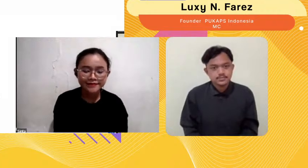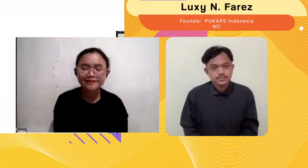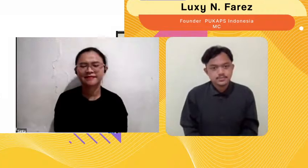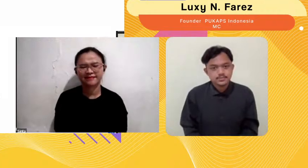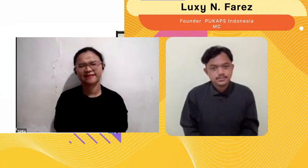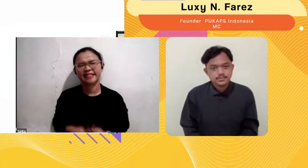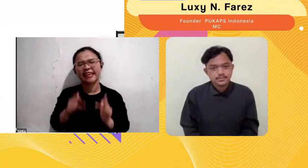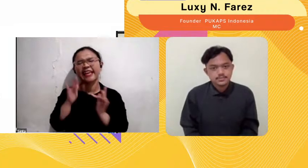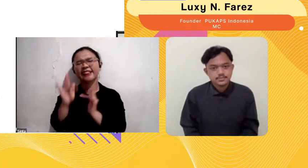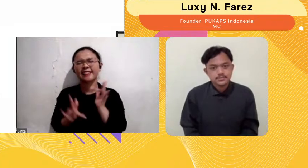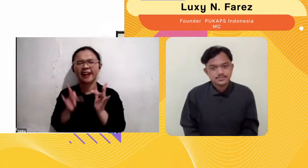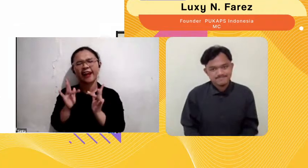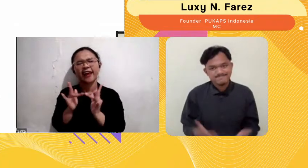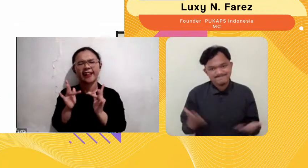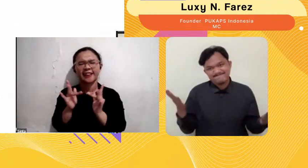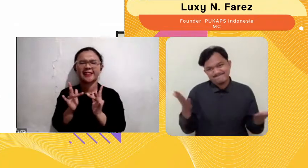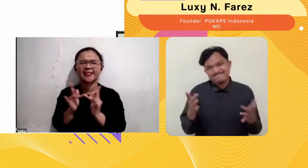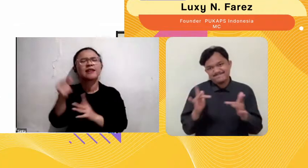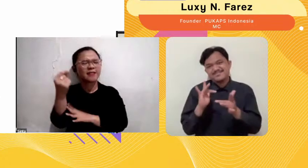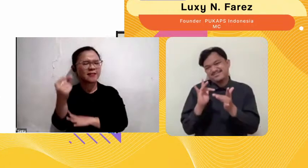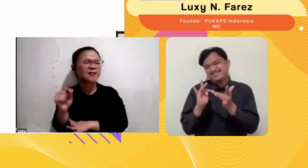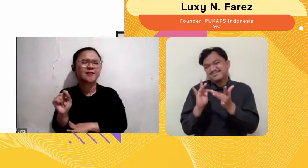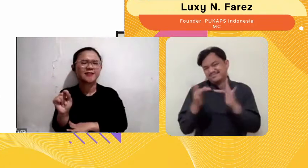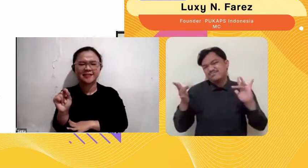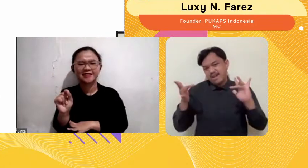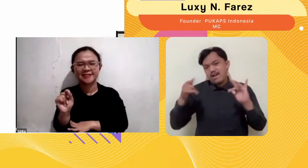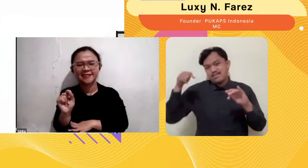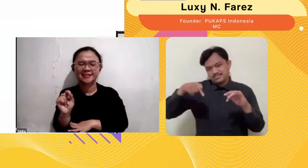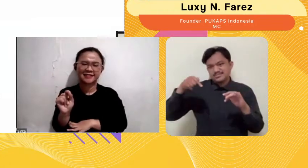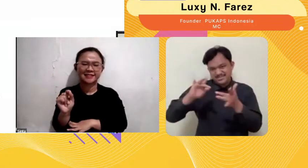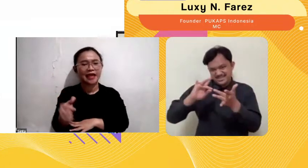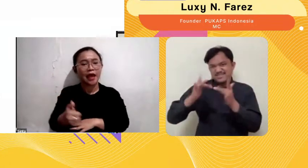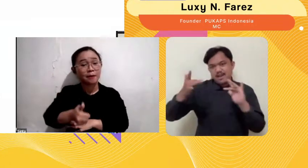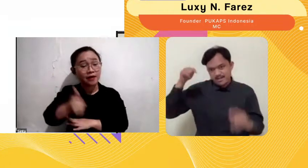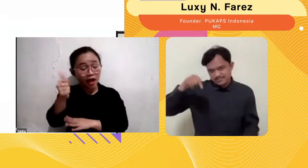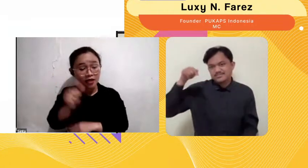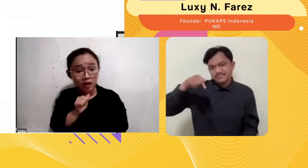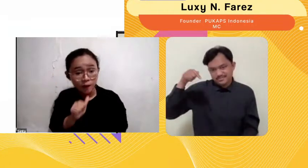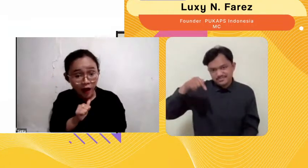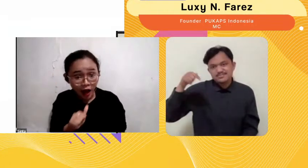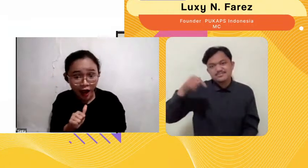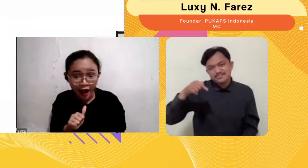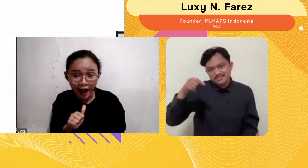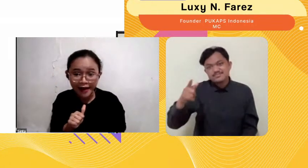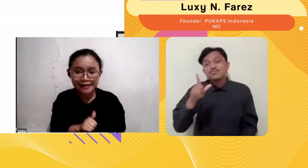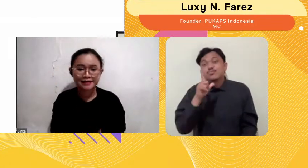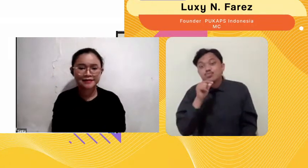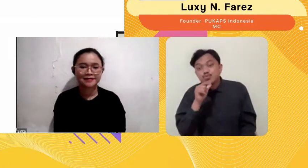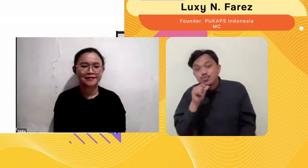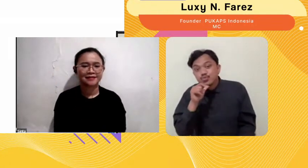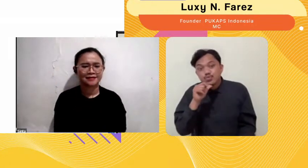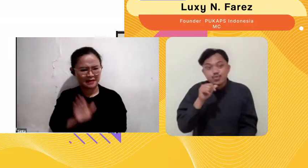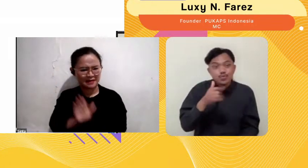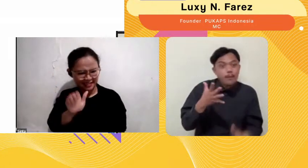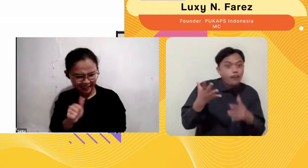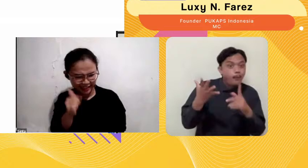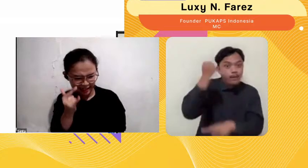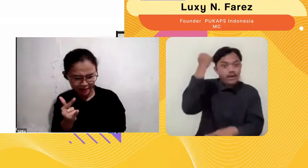from internet. Let's see. There's the winner now. It's still temporary.